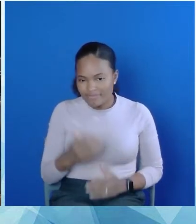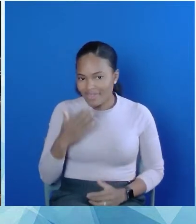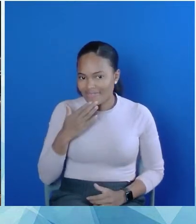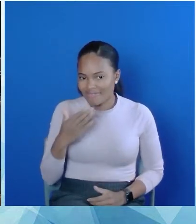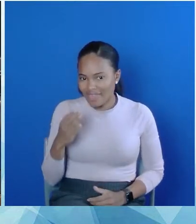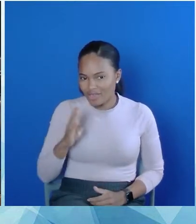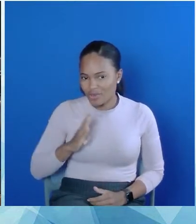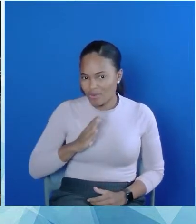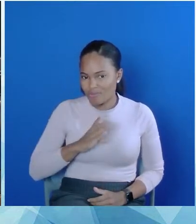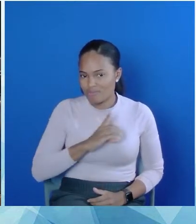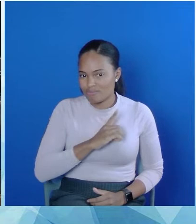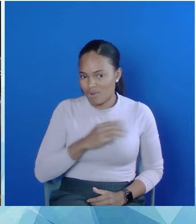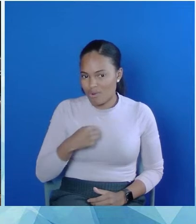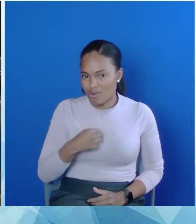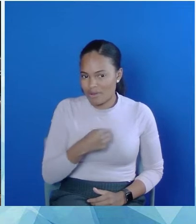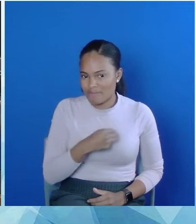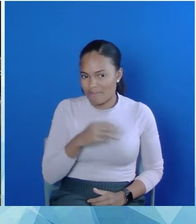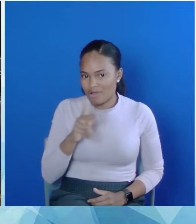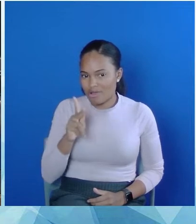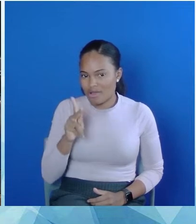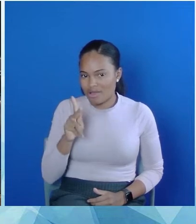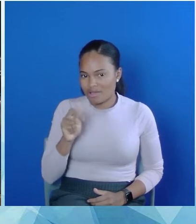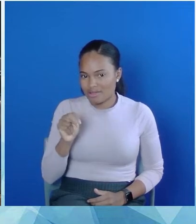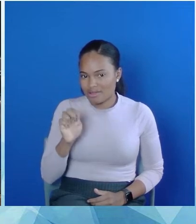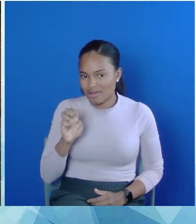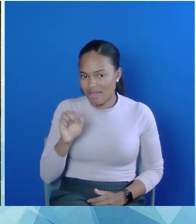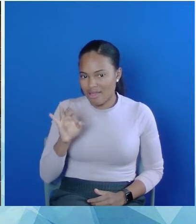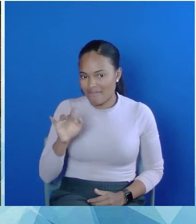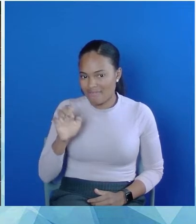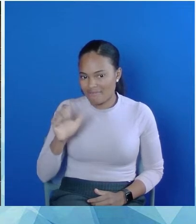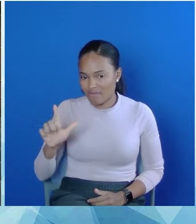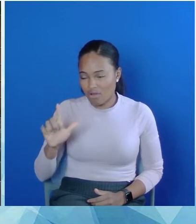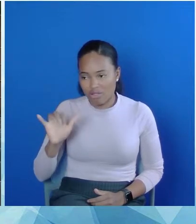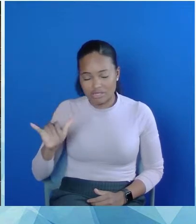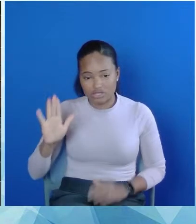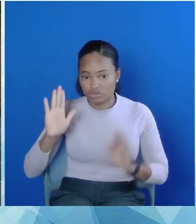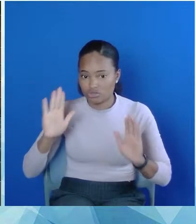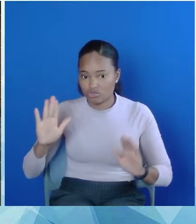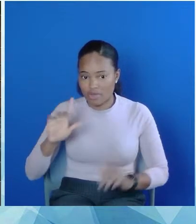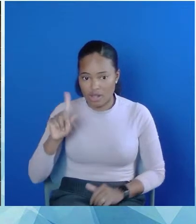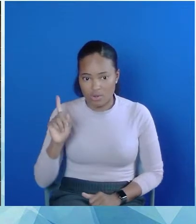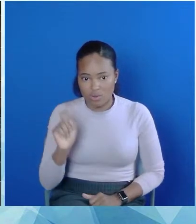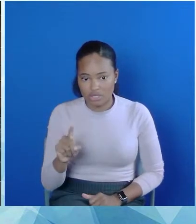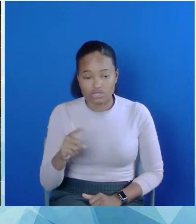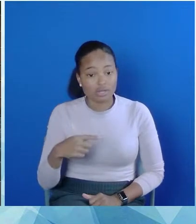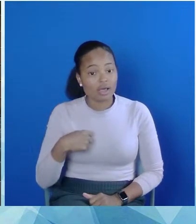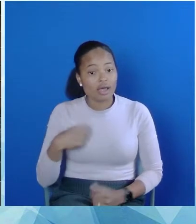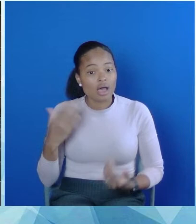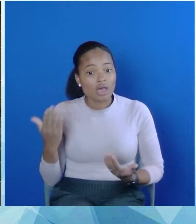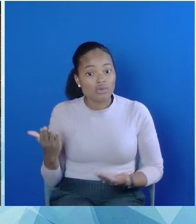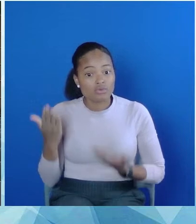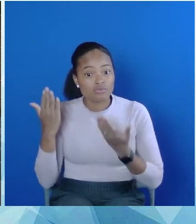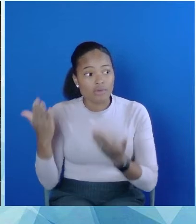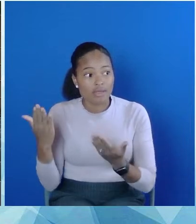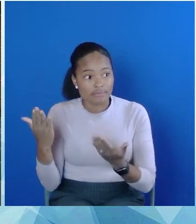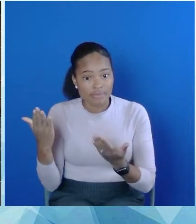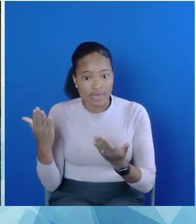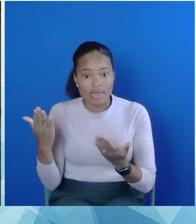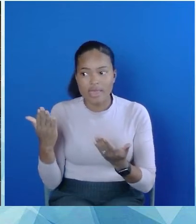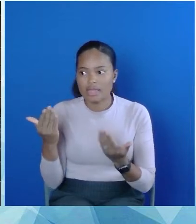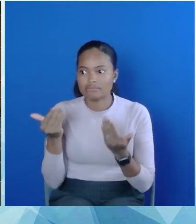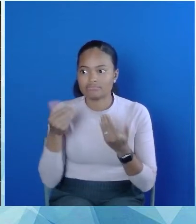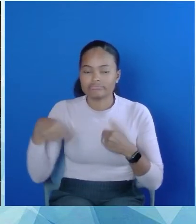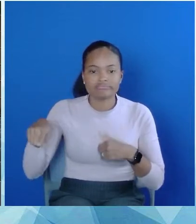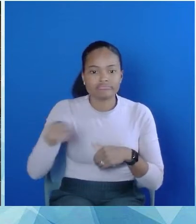Member Kneifel. That's an excellent question. So what I would always recommend is sending letters